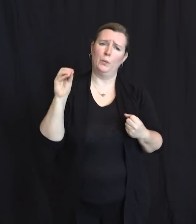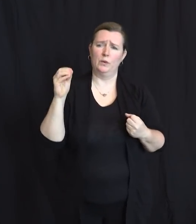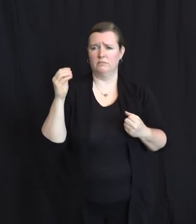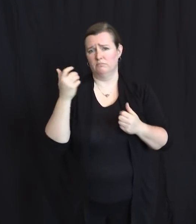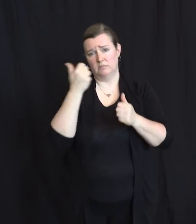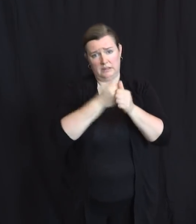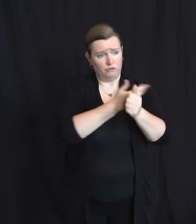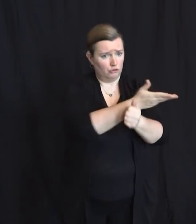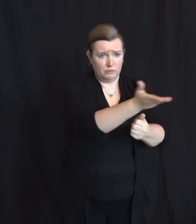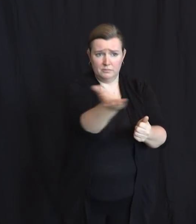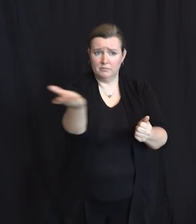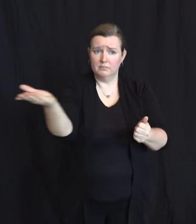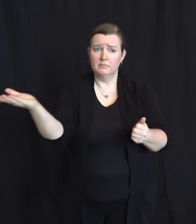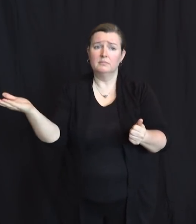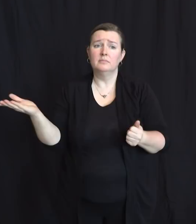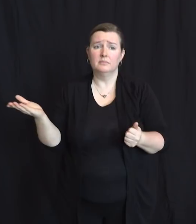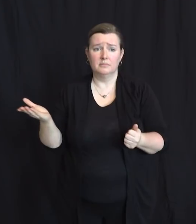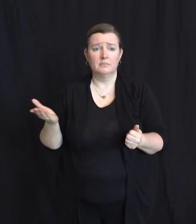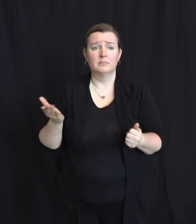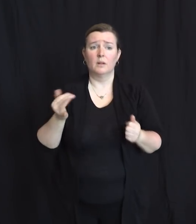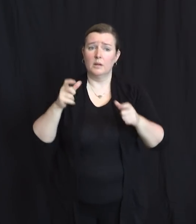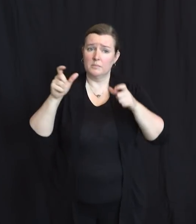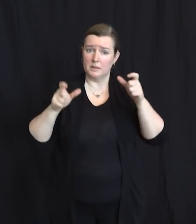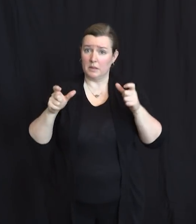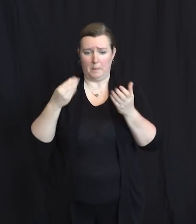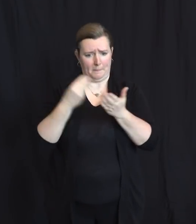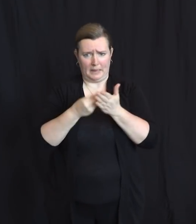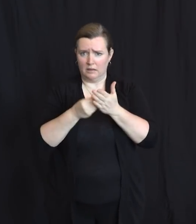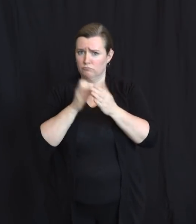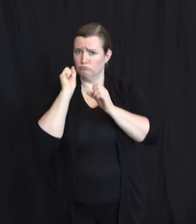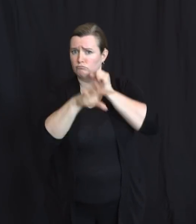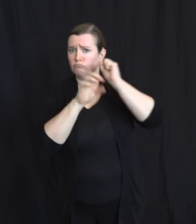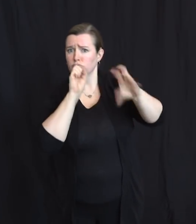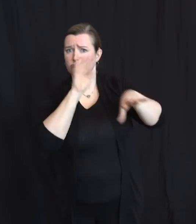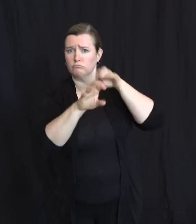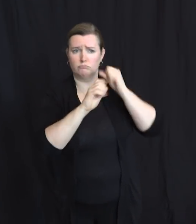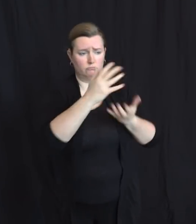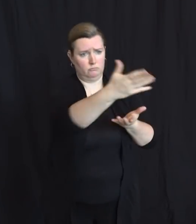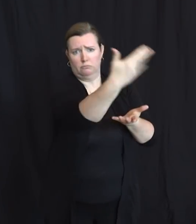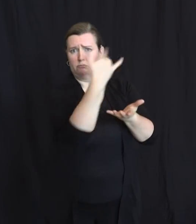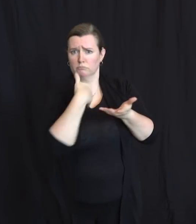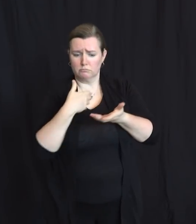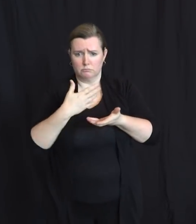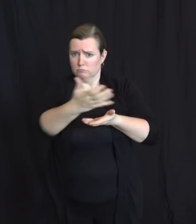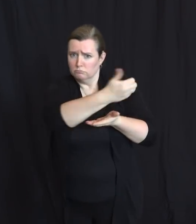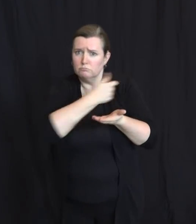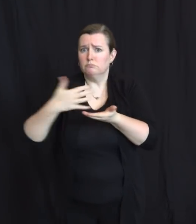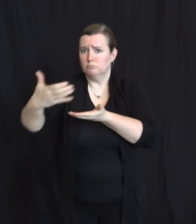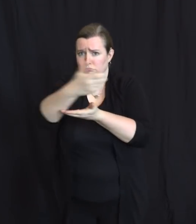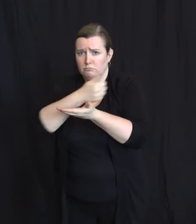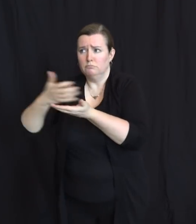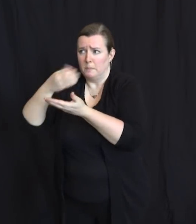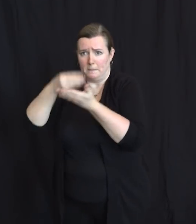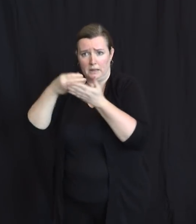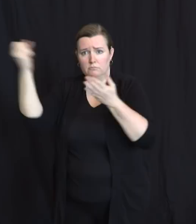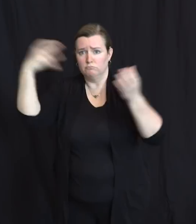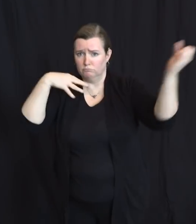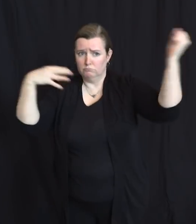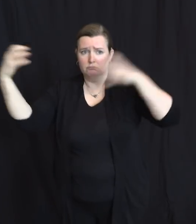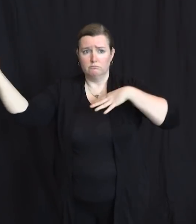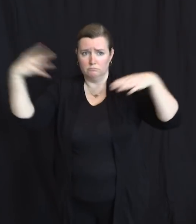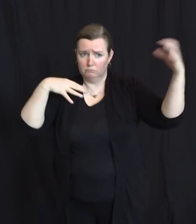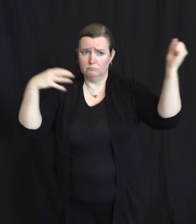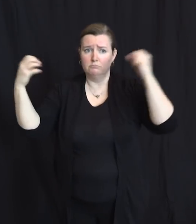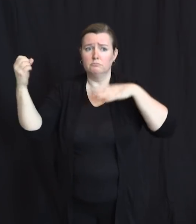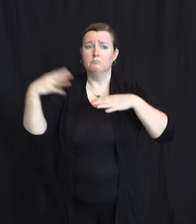the meter is still running, but it raised many millions of dollars for the Pandemic Relief Fund, and that money will be put to good use. As I've